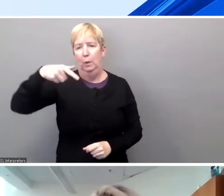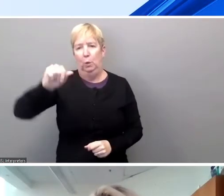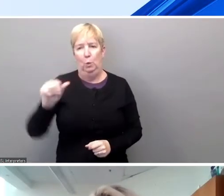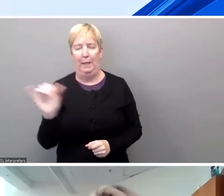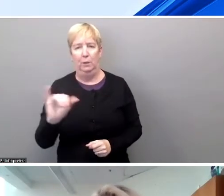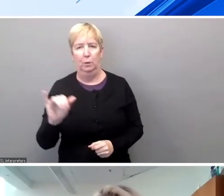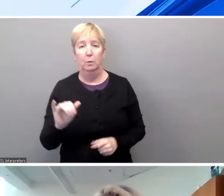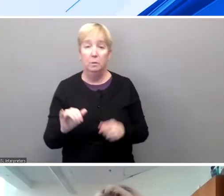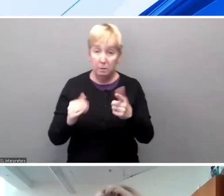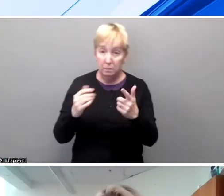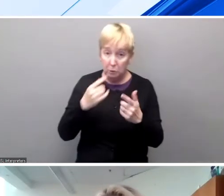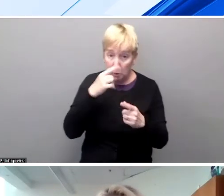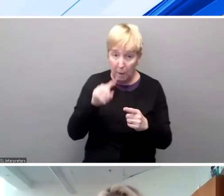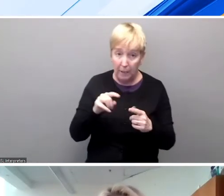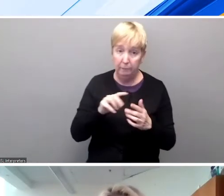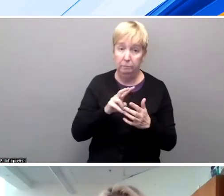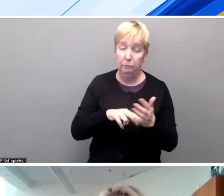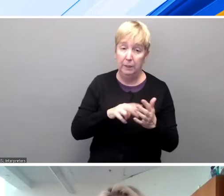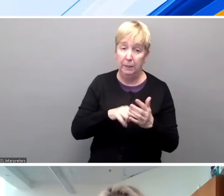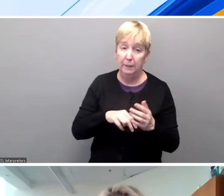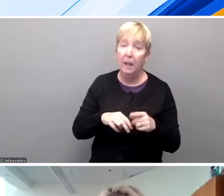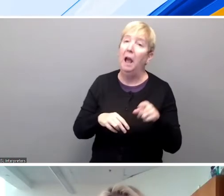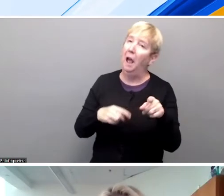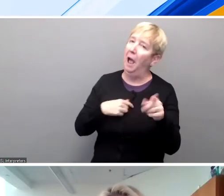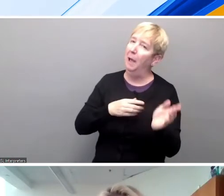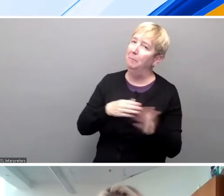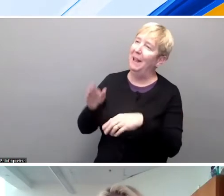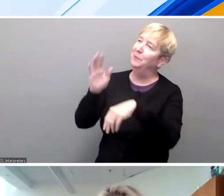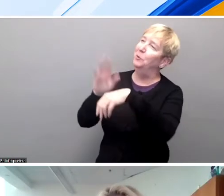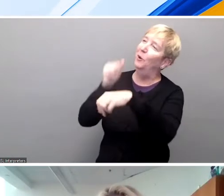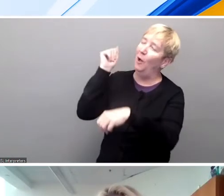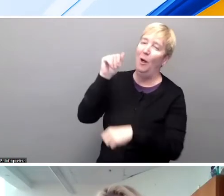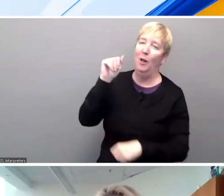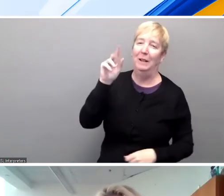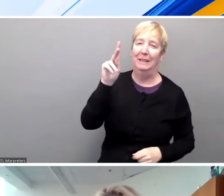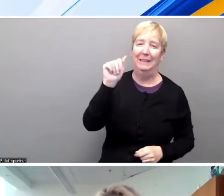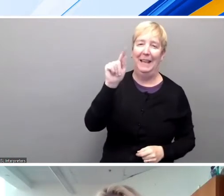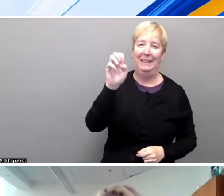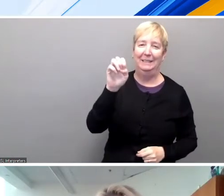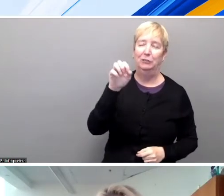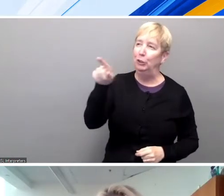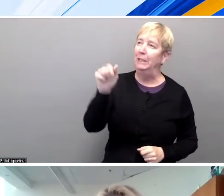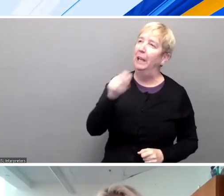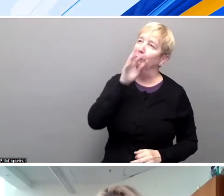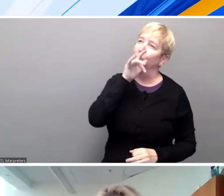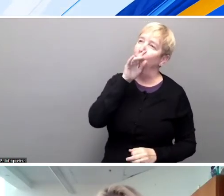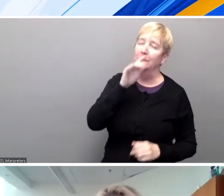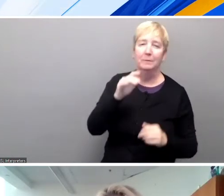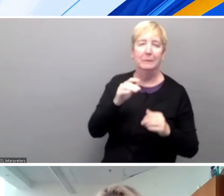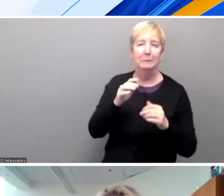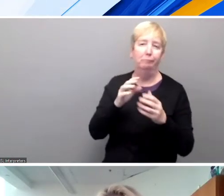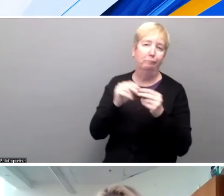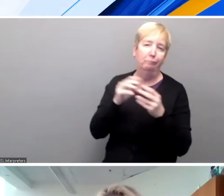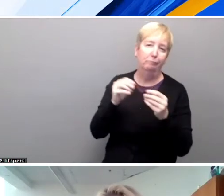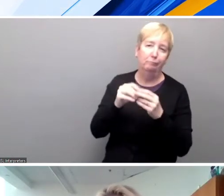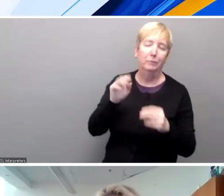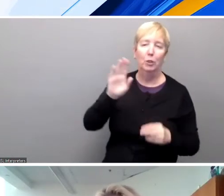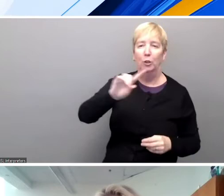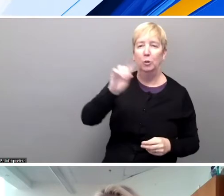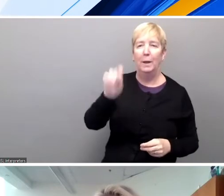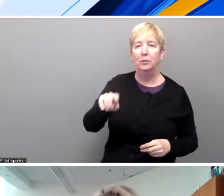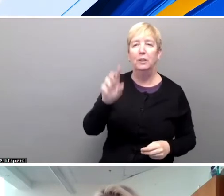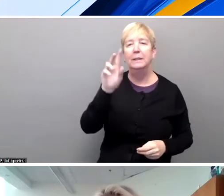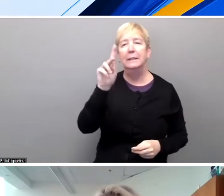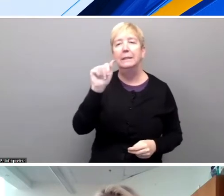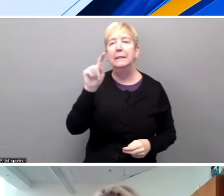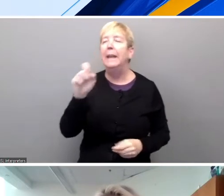that one next? We are actually about to call on Kate, so let's Okay, let her ask perfect. it right out loud. Kate, you are unmuted. Please feel free to